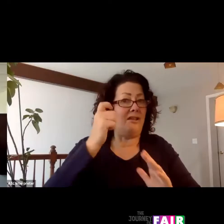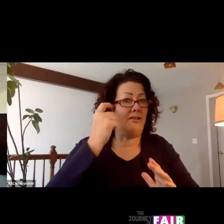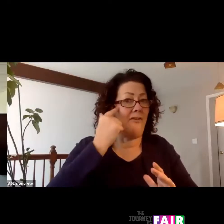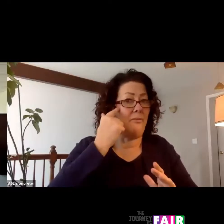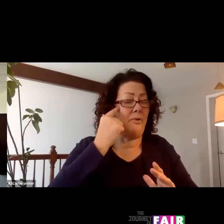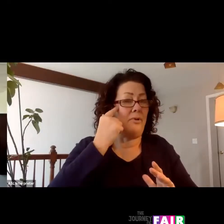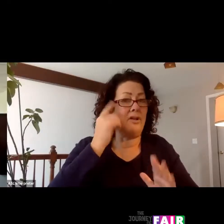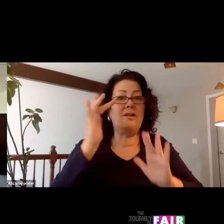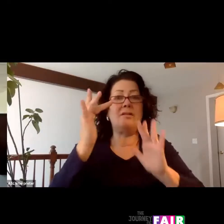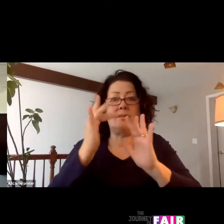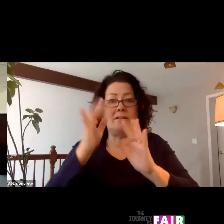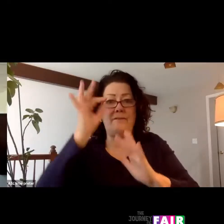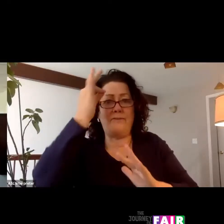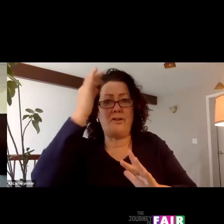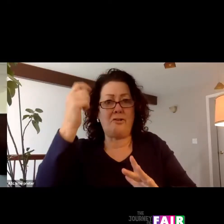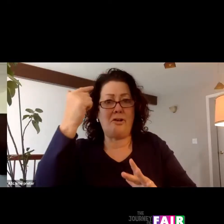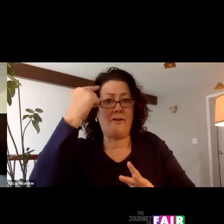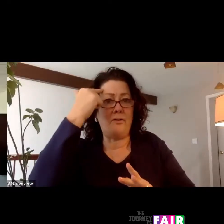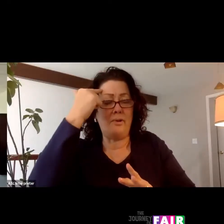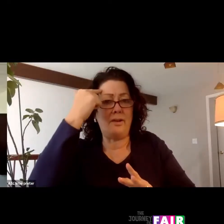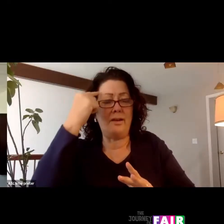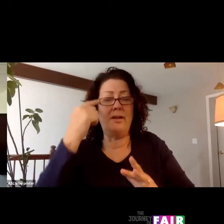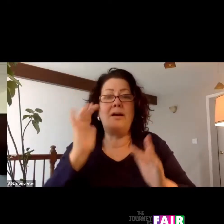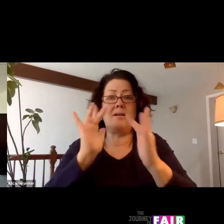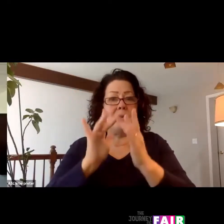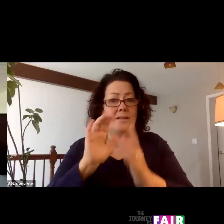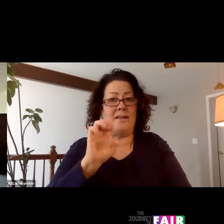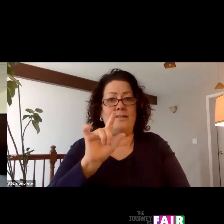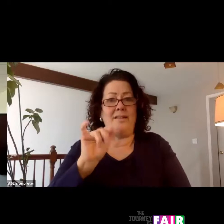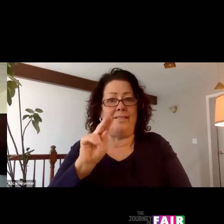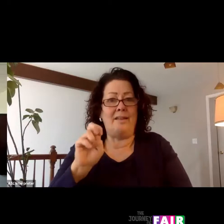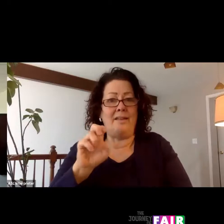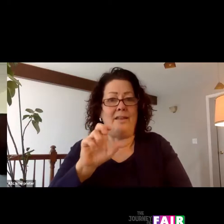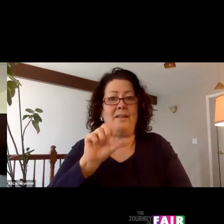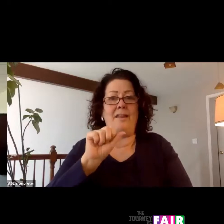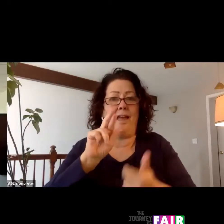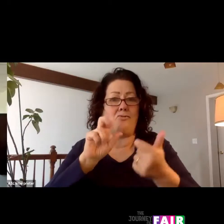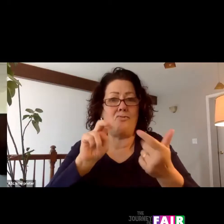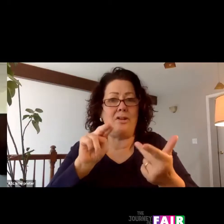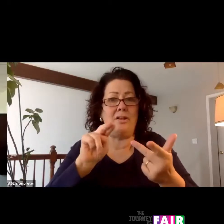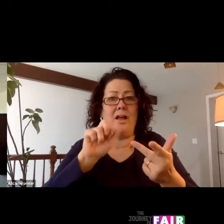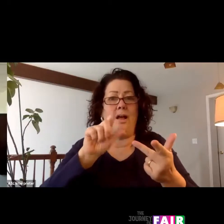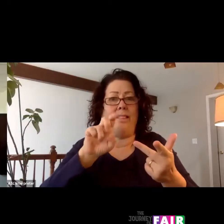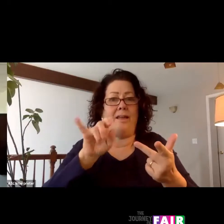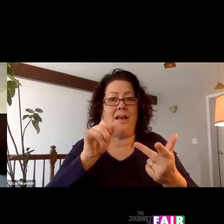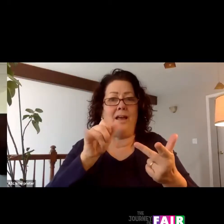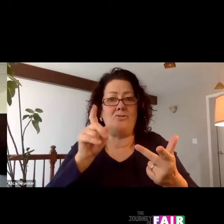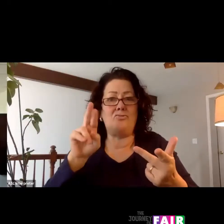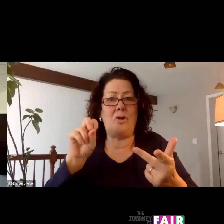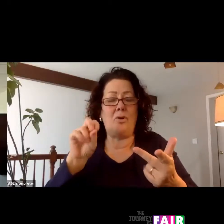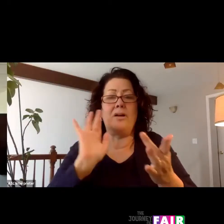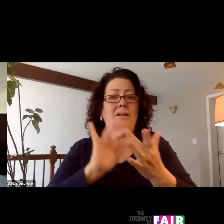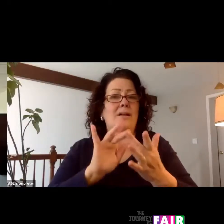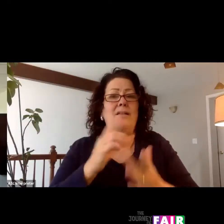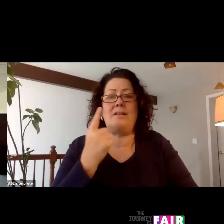to your amazing dedicated advocates like Elaine, Aaron, and Alejandro, but just reach out to someone. And I hope that you